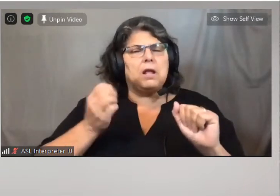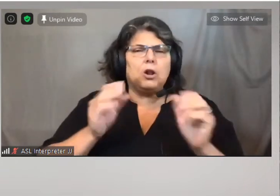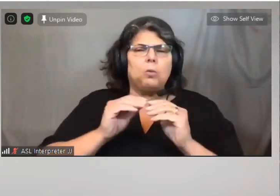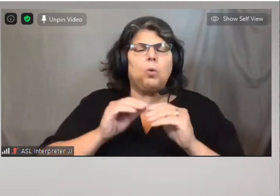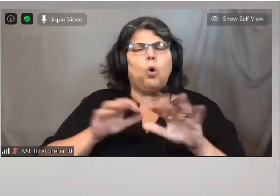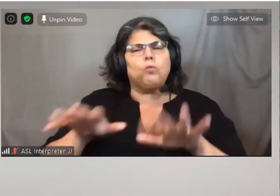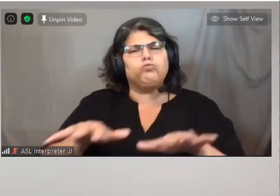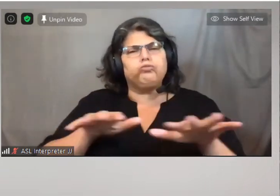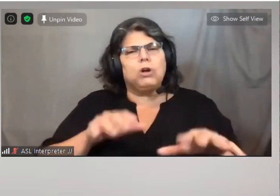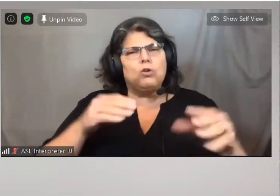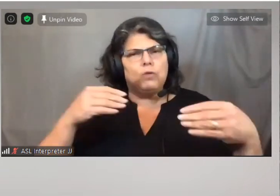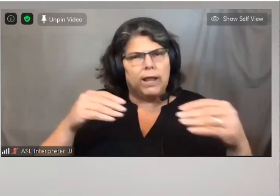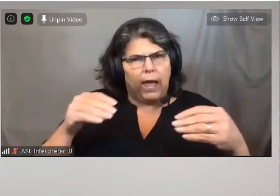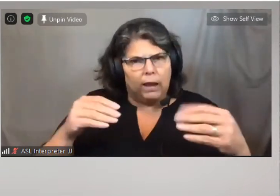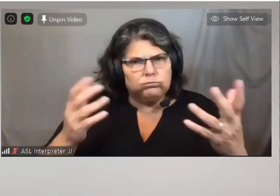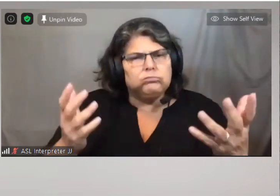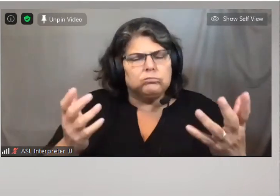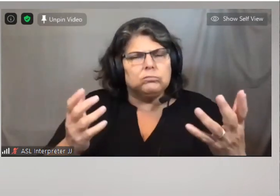a number of